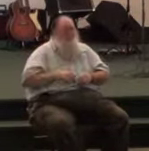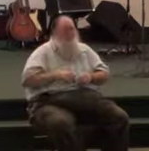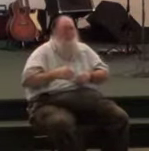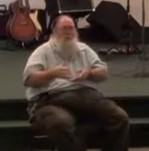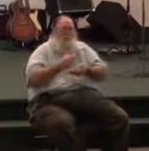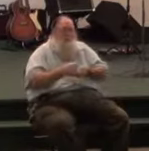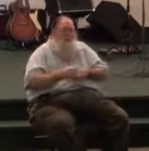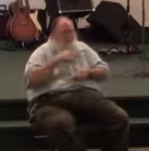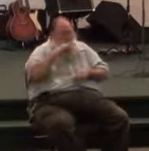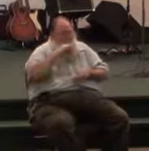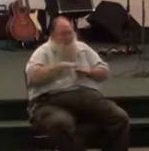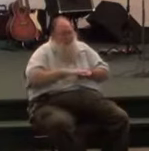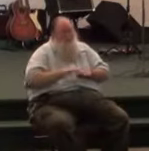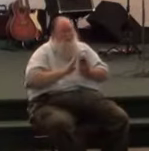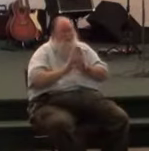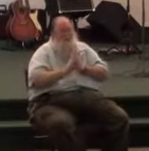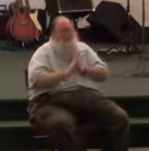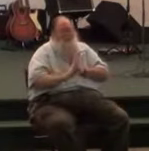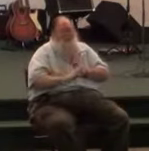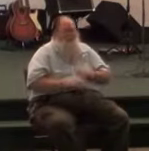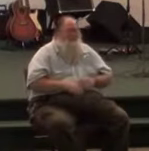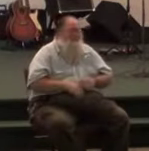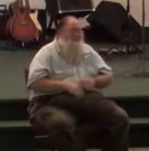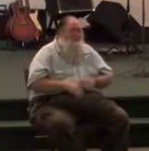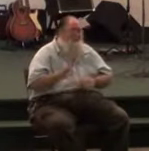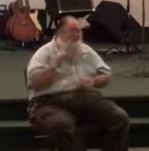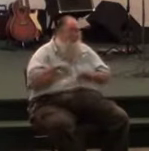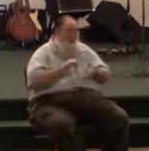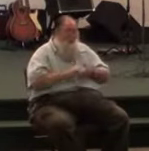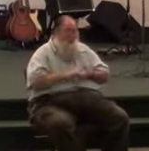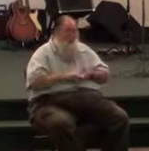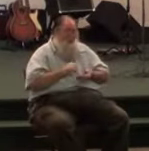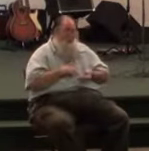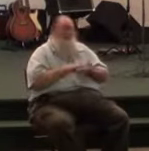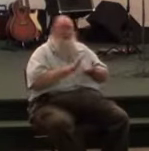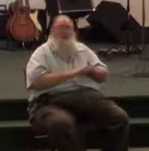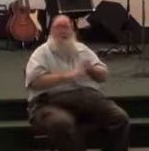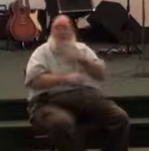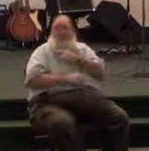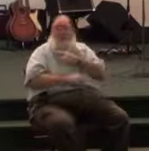I wrote up here, no God, no peace.